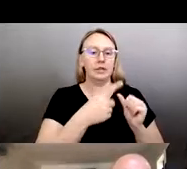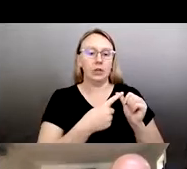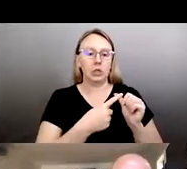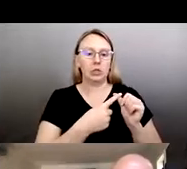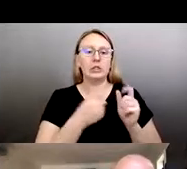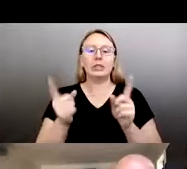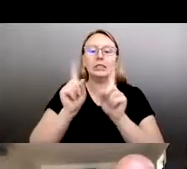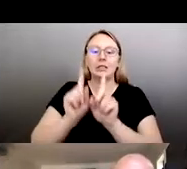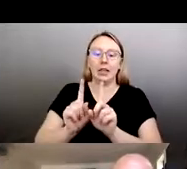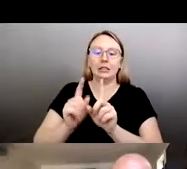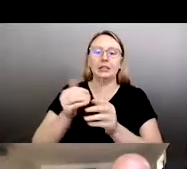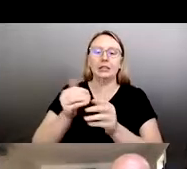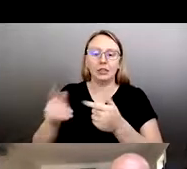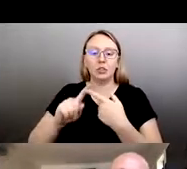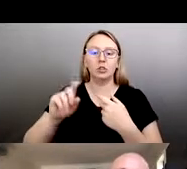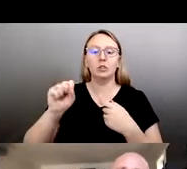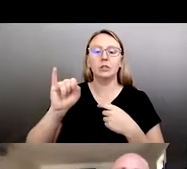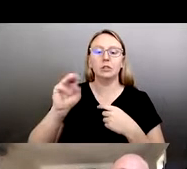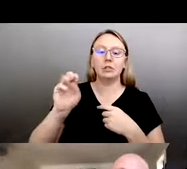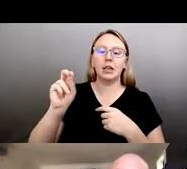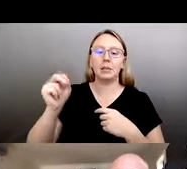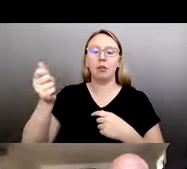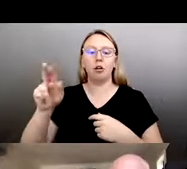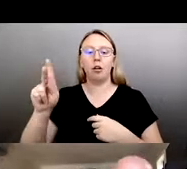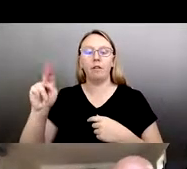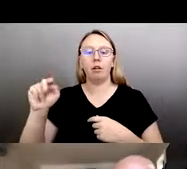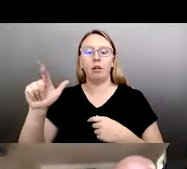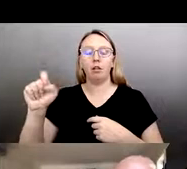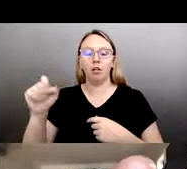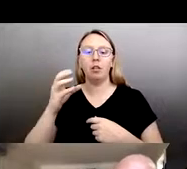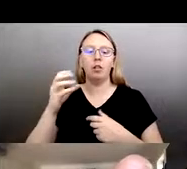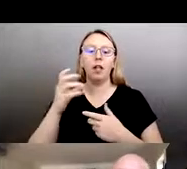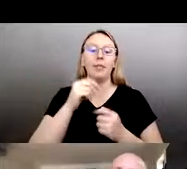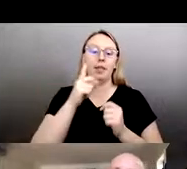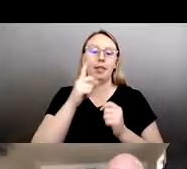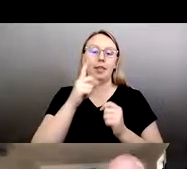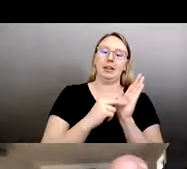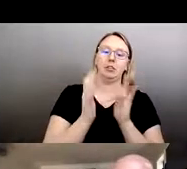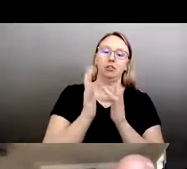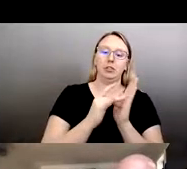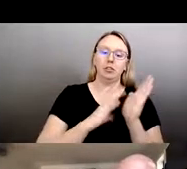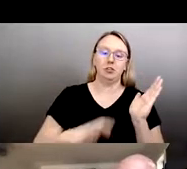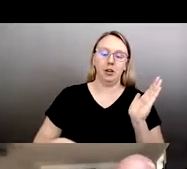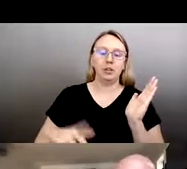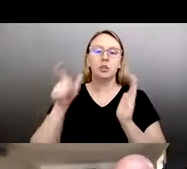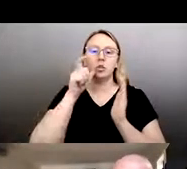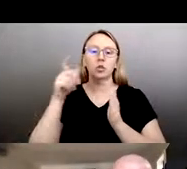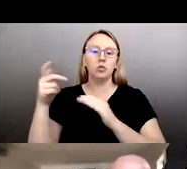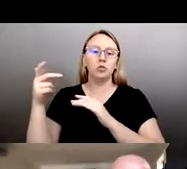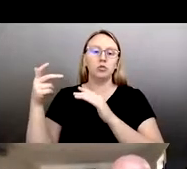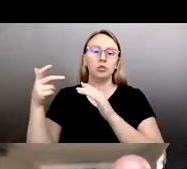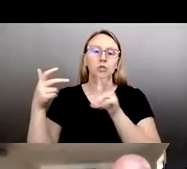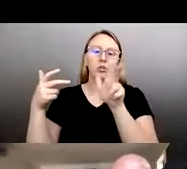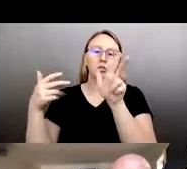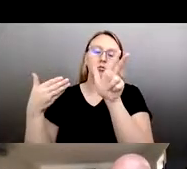to Simon and Garfunkel, the folk singing duo. And they are greeting Jesus Christ, who is coming in on a flatbed truck. So this